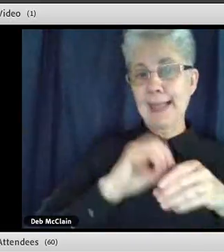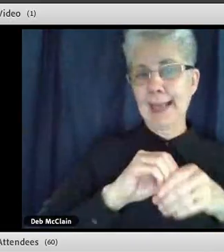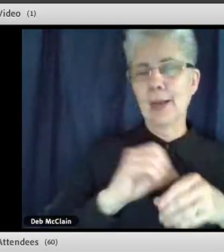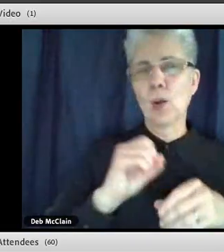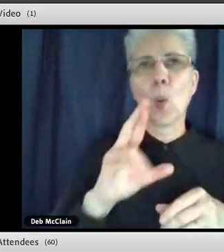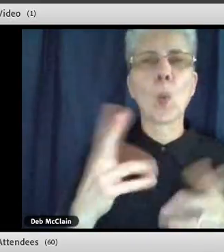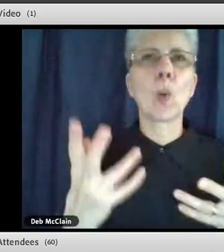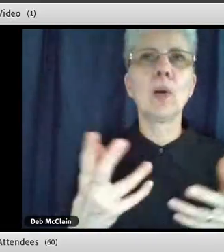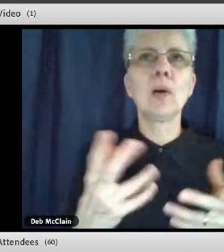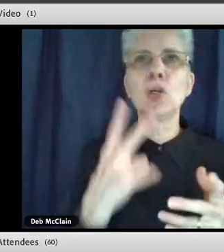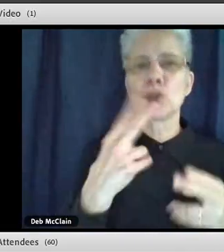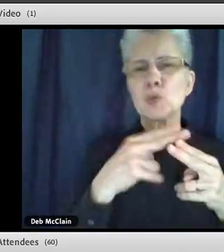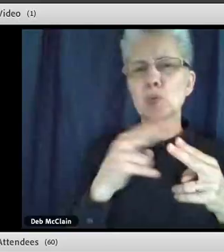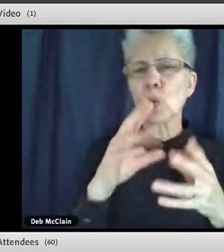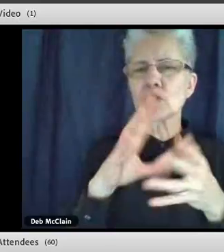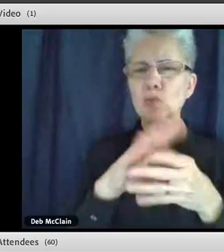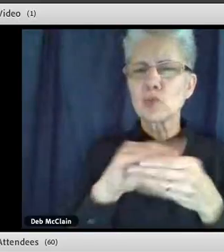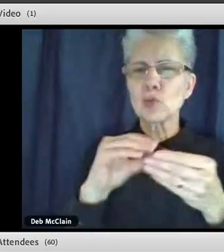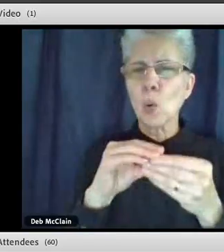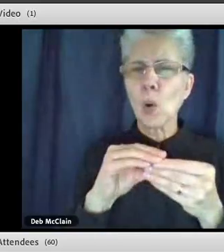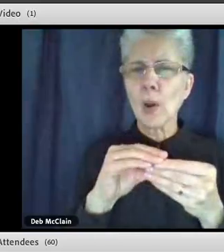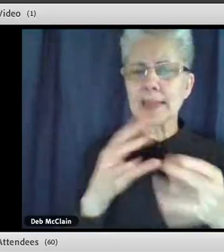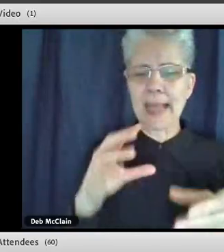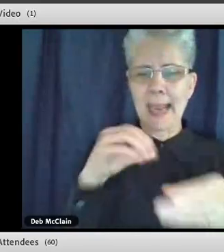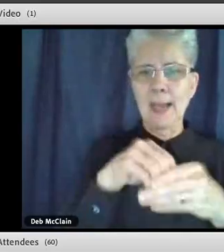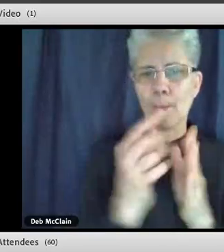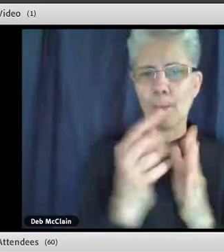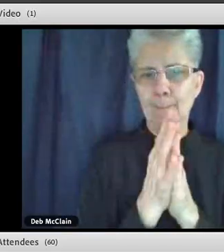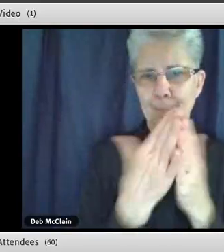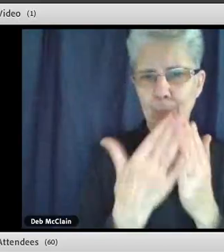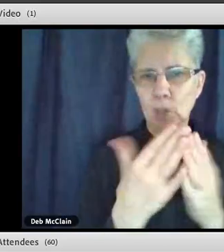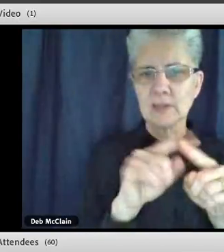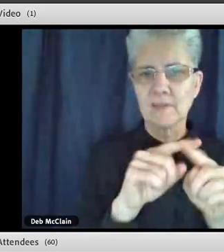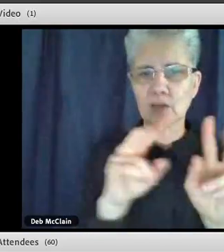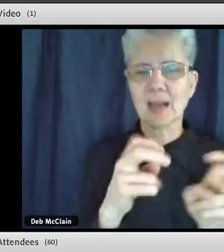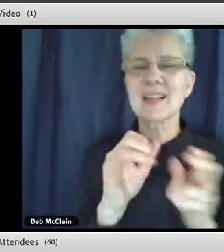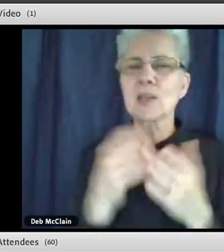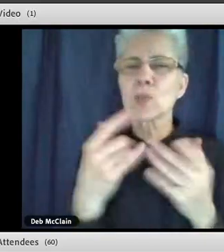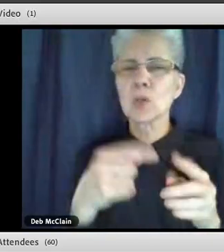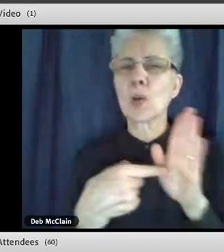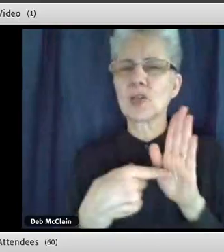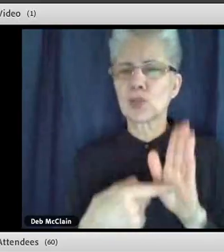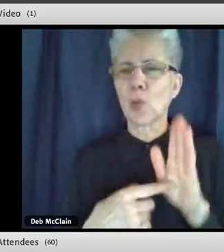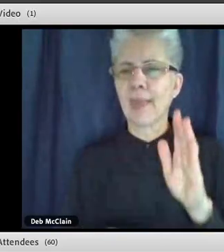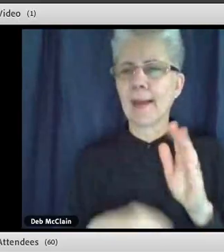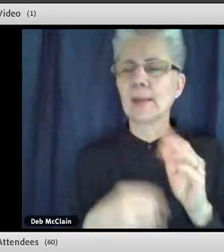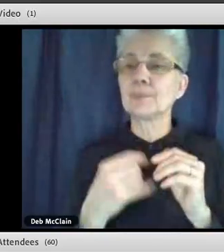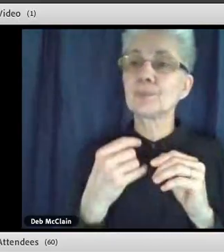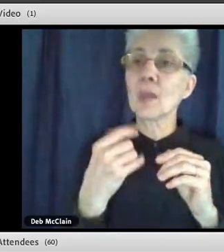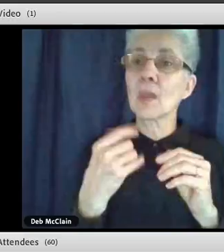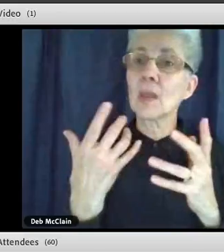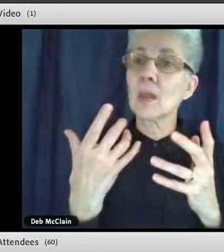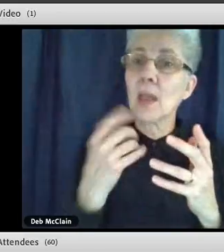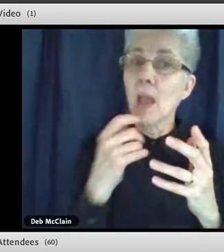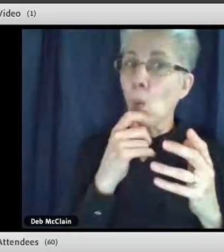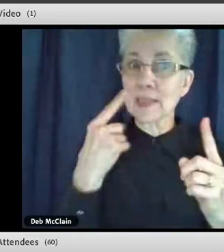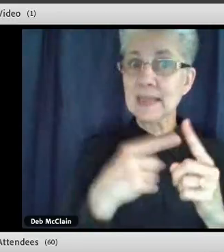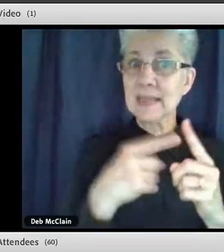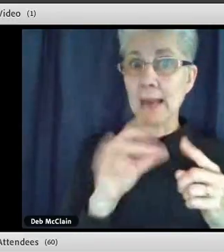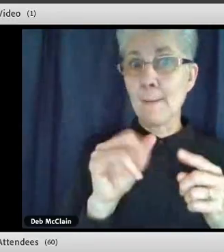two short stories, right, that have different titles. That's kind of what's going on here. So it's not a main title